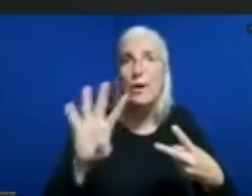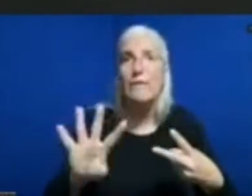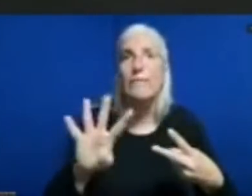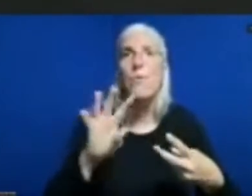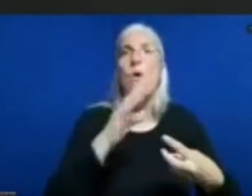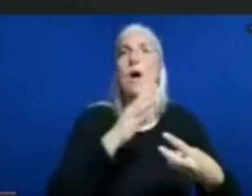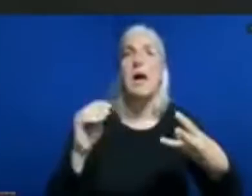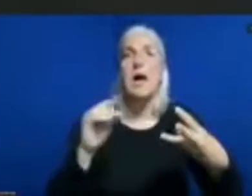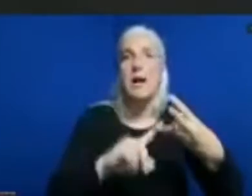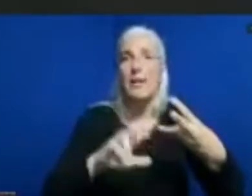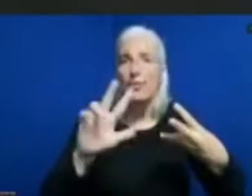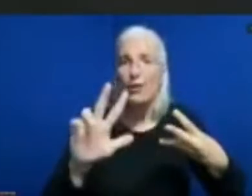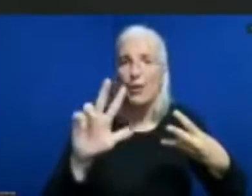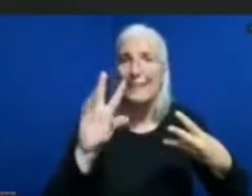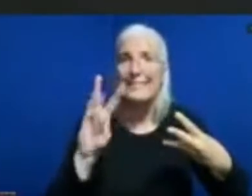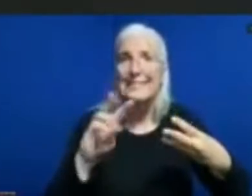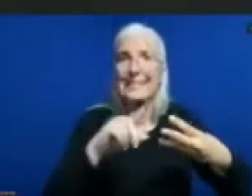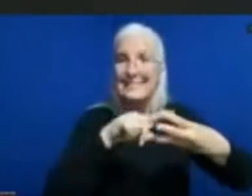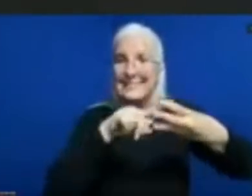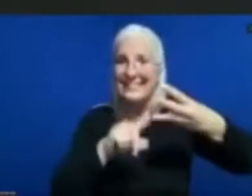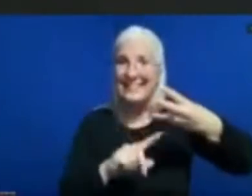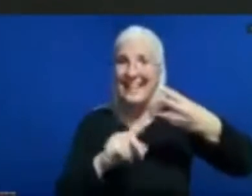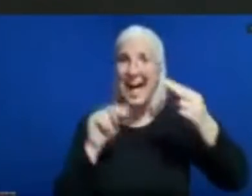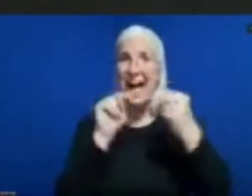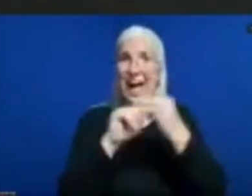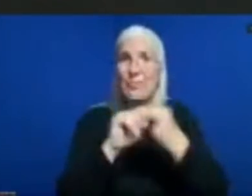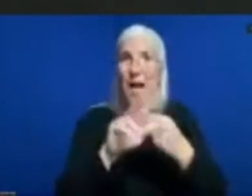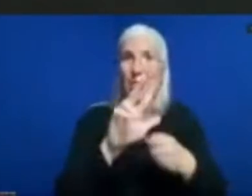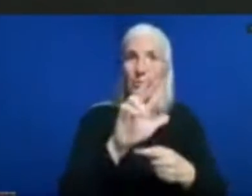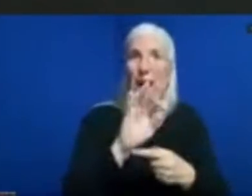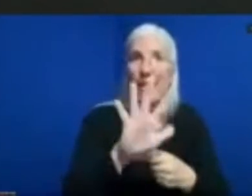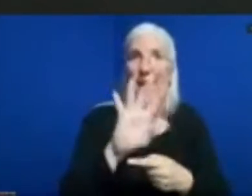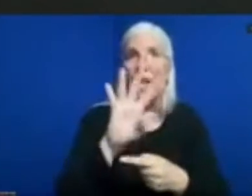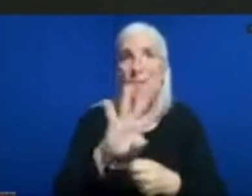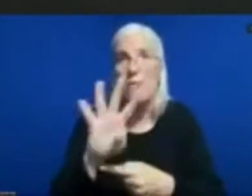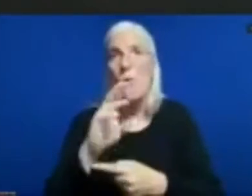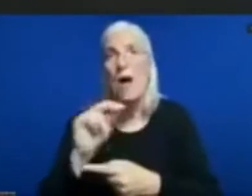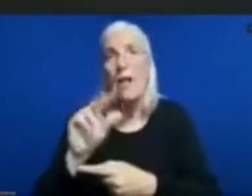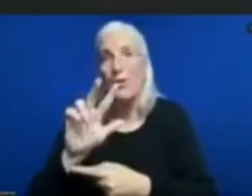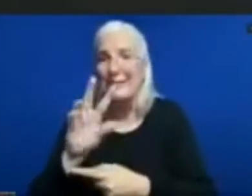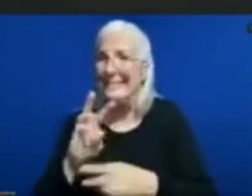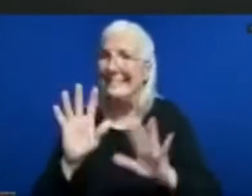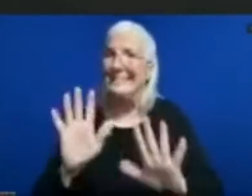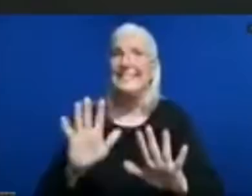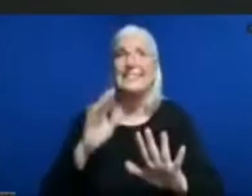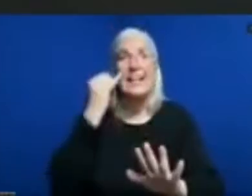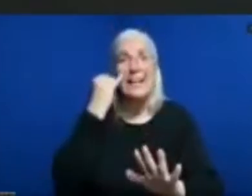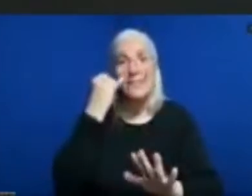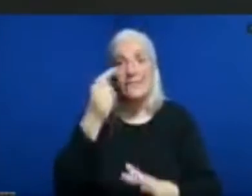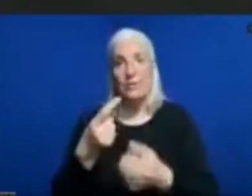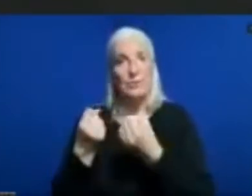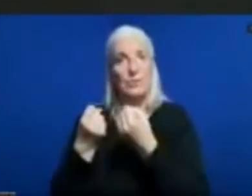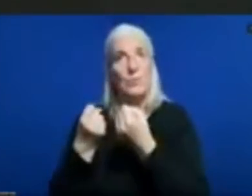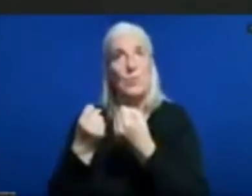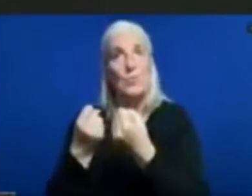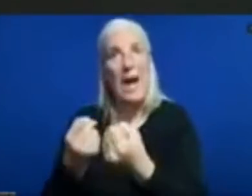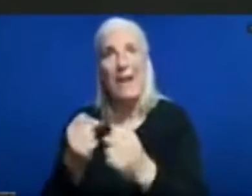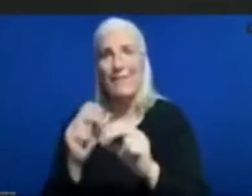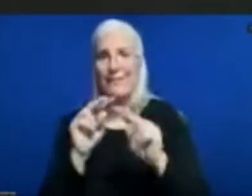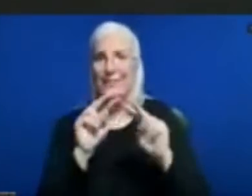in or out of the area, pay attention to the Caltrans, the website, and road status, because those can change at any point in